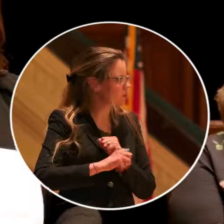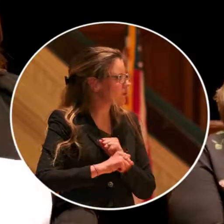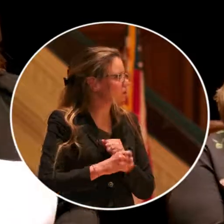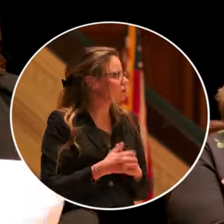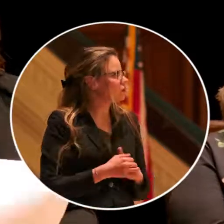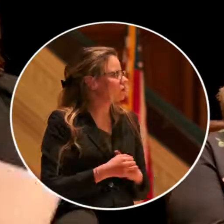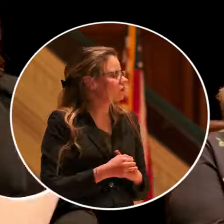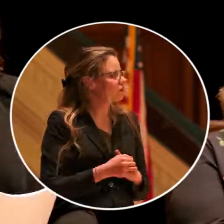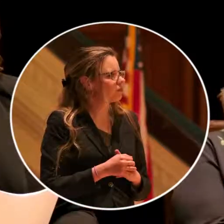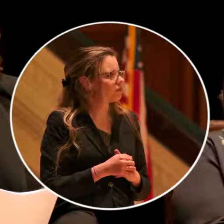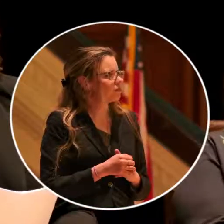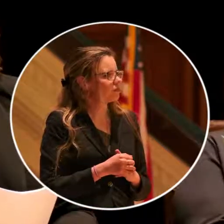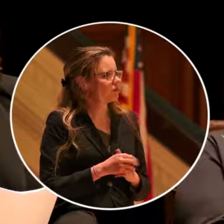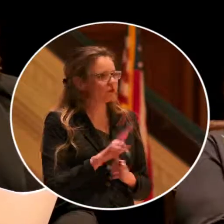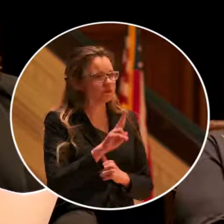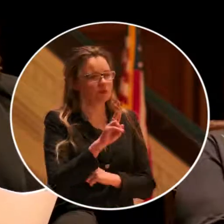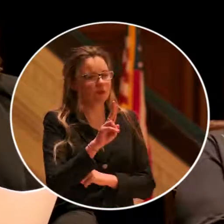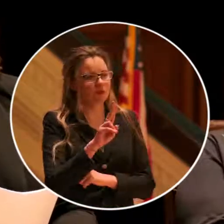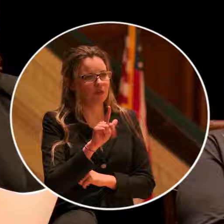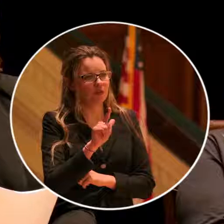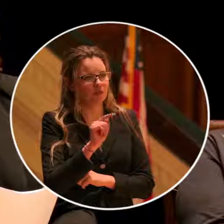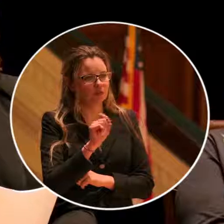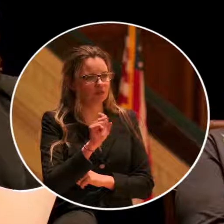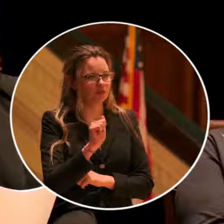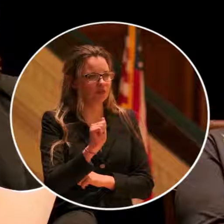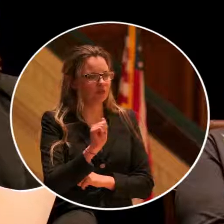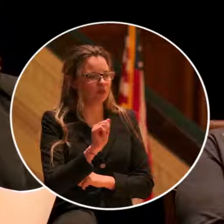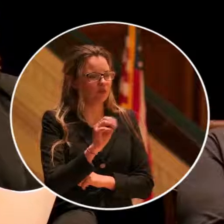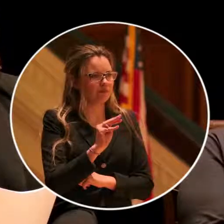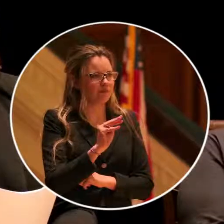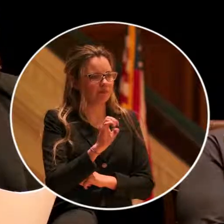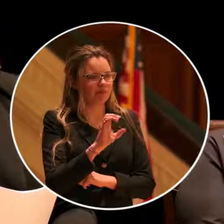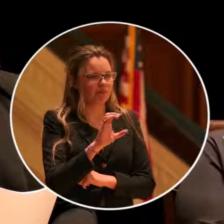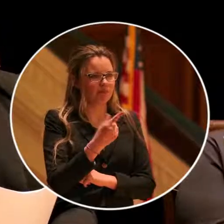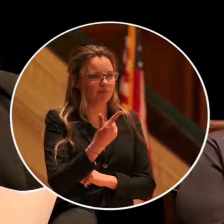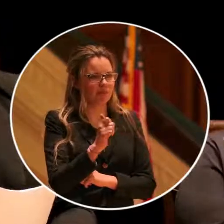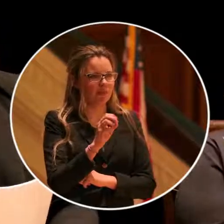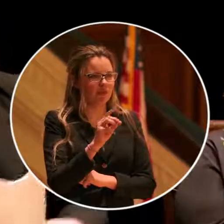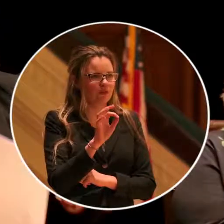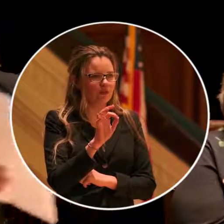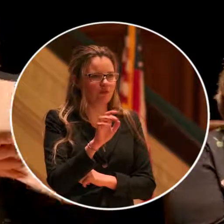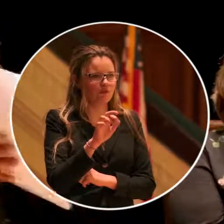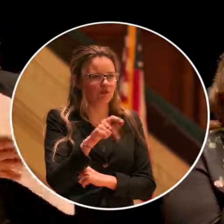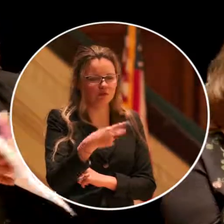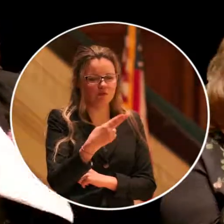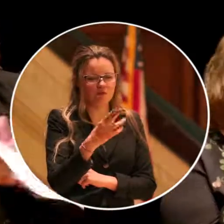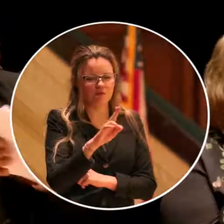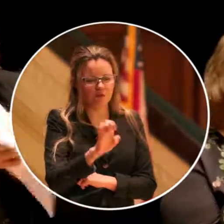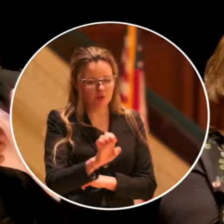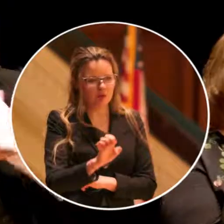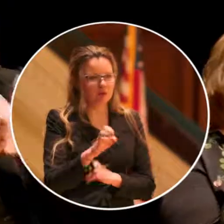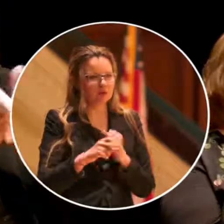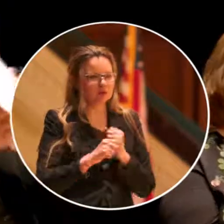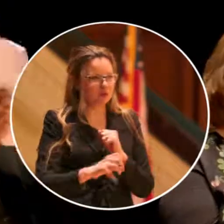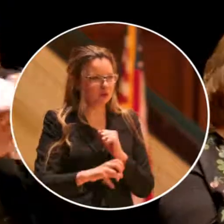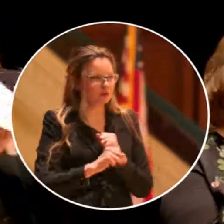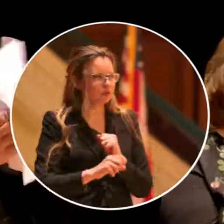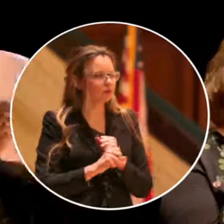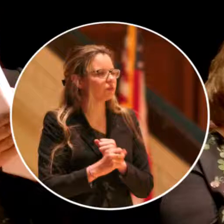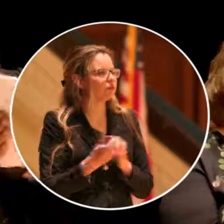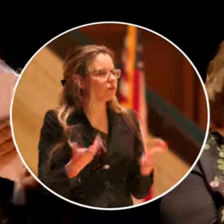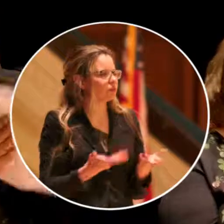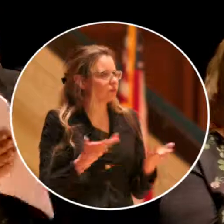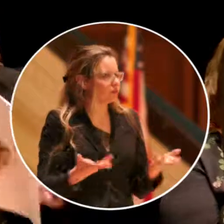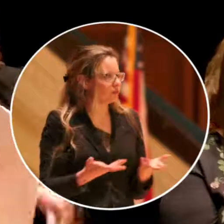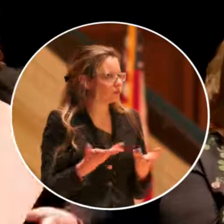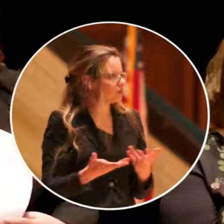First, our ultra megaphone sponsors tonight are Selena's Mexican Restaurant. Woo, yeah!